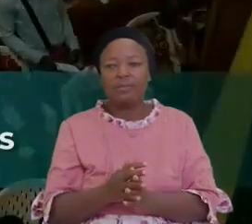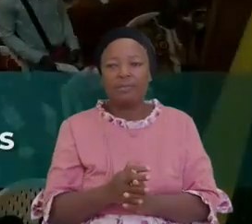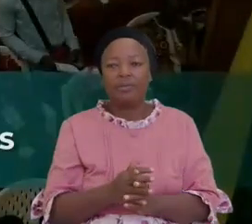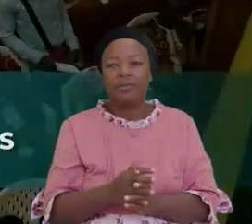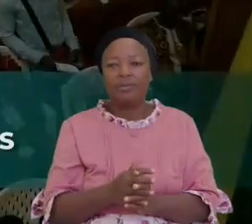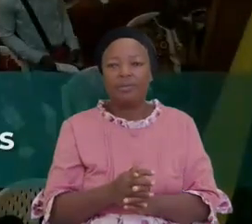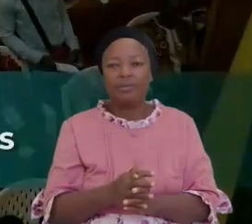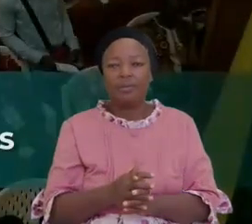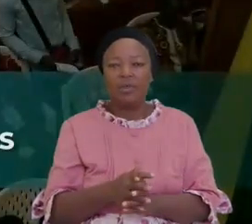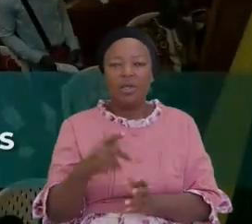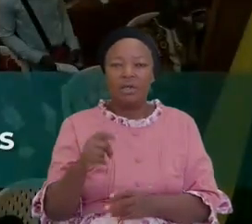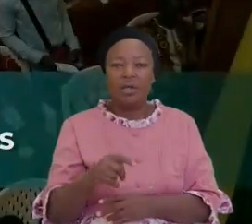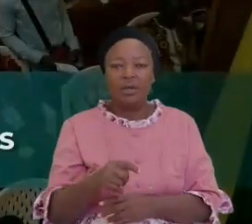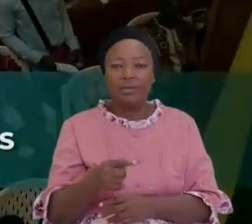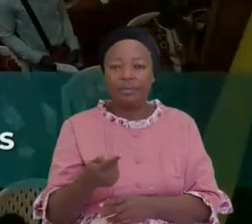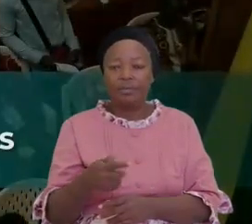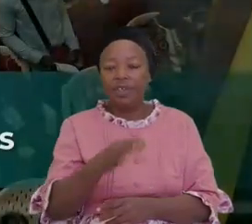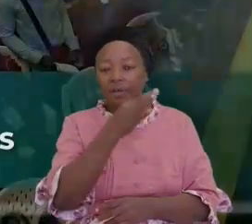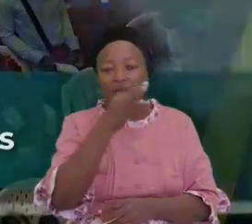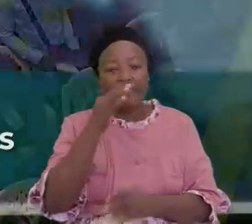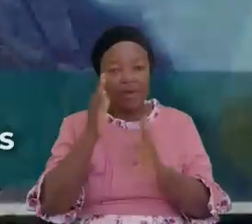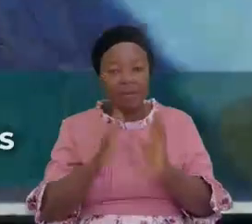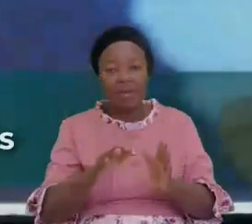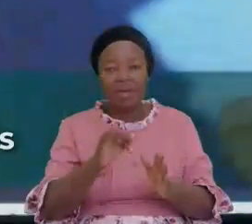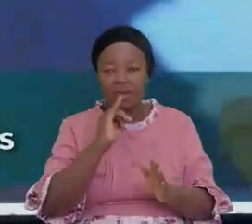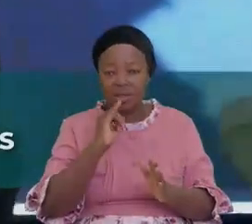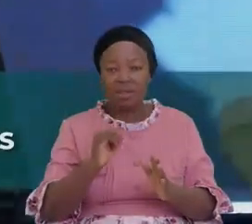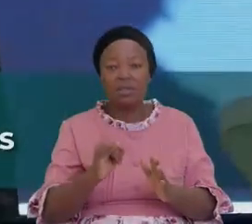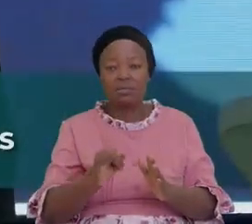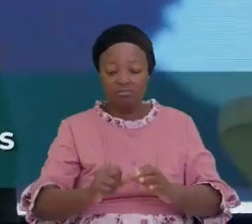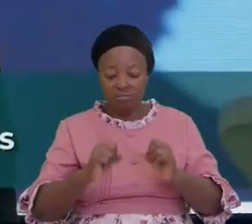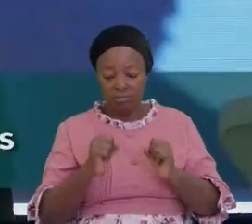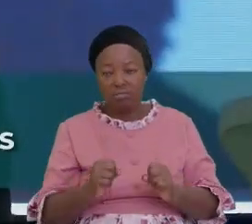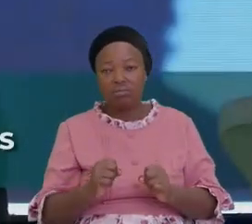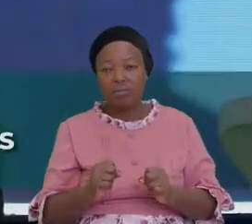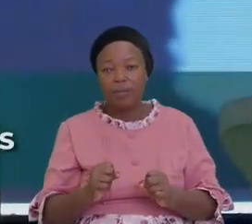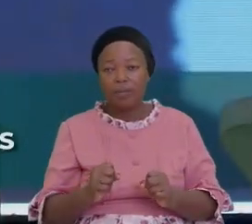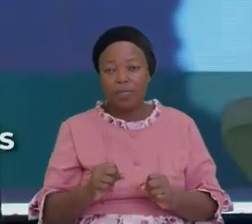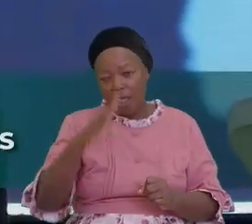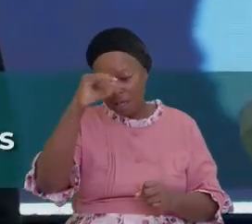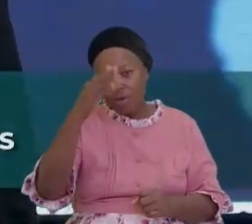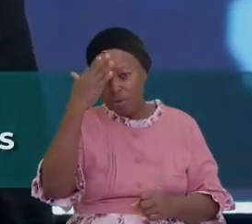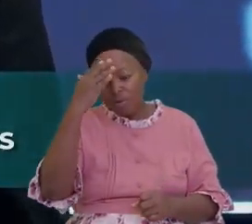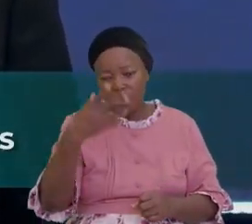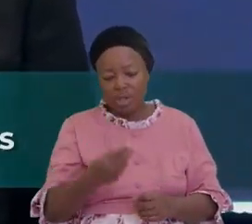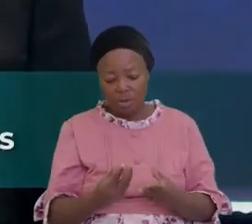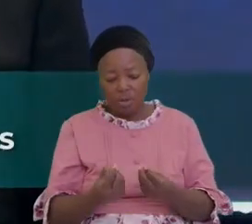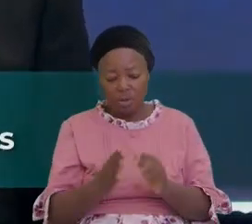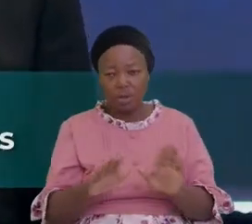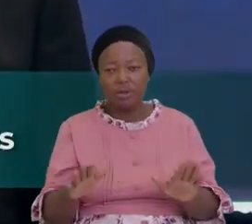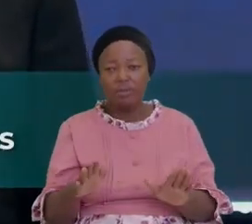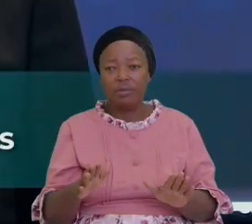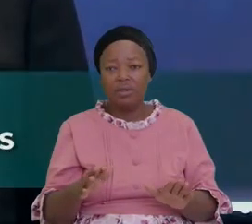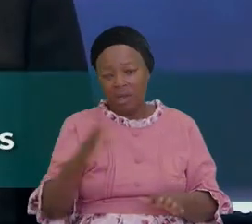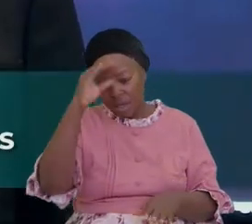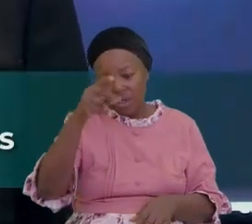The farmer is competent. He knows the soil. He has